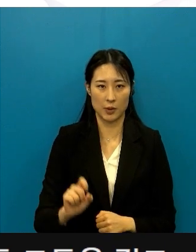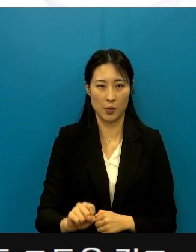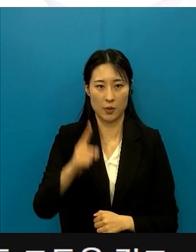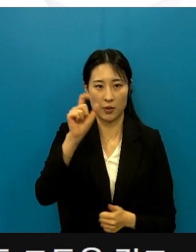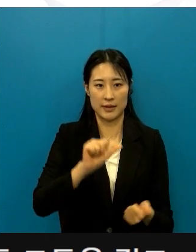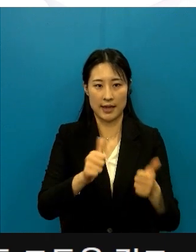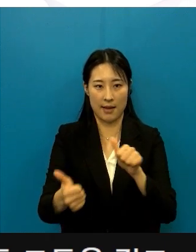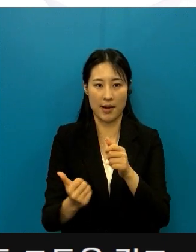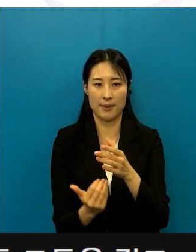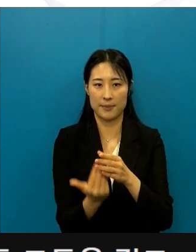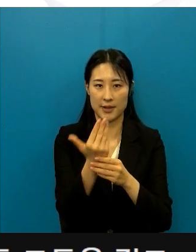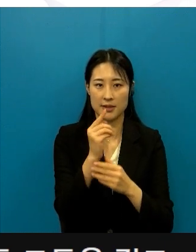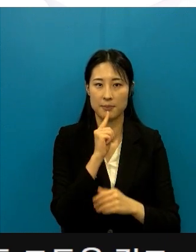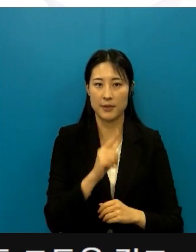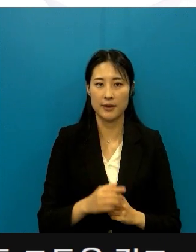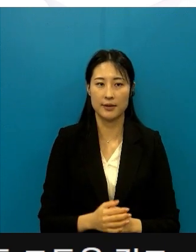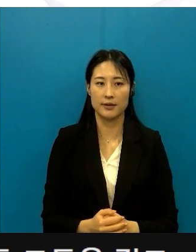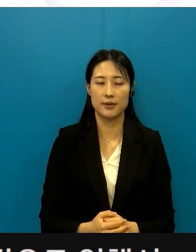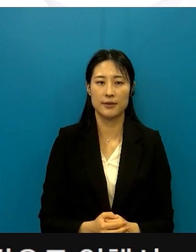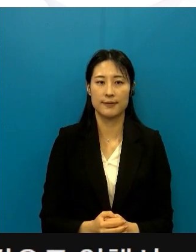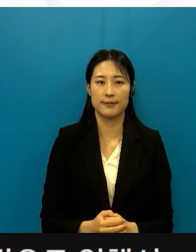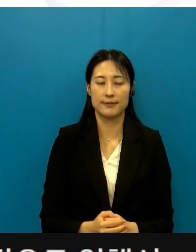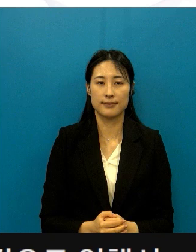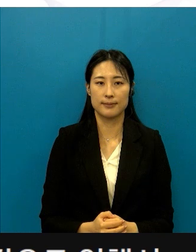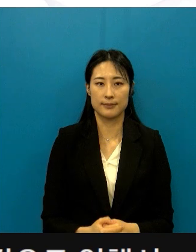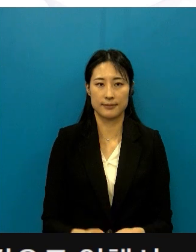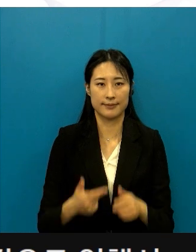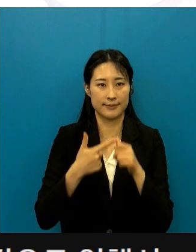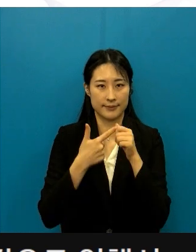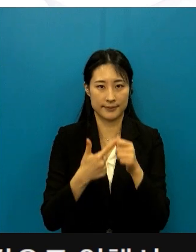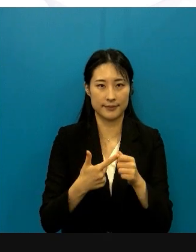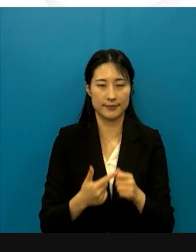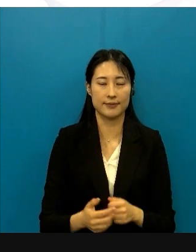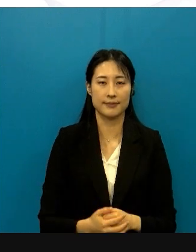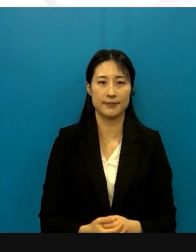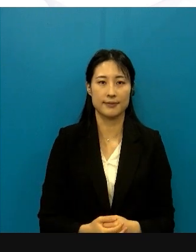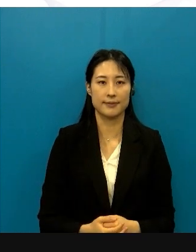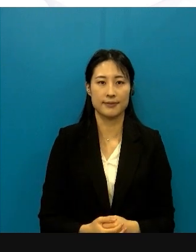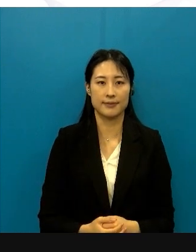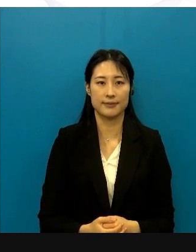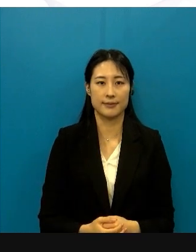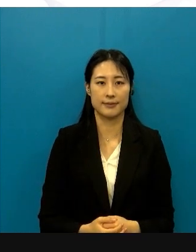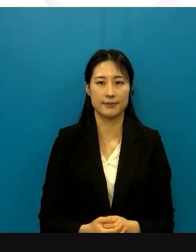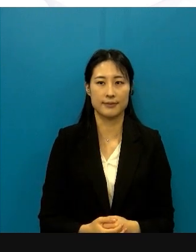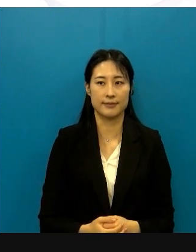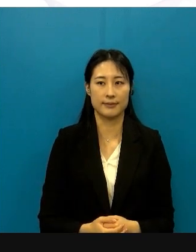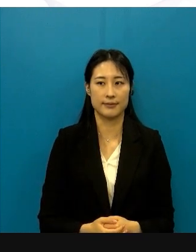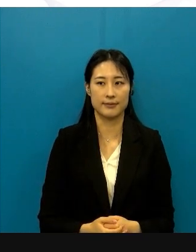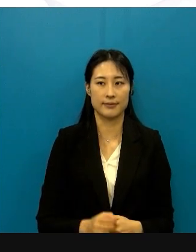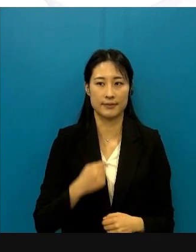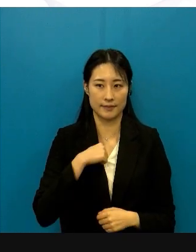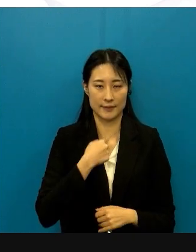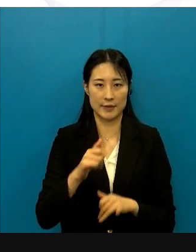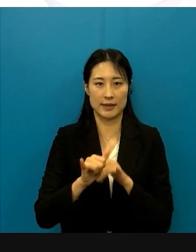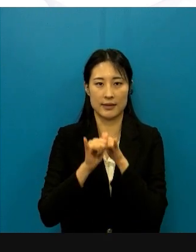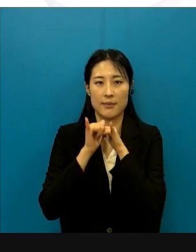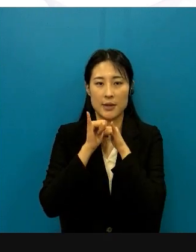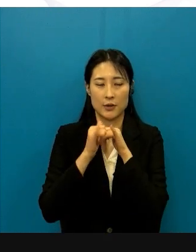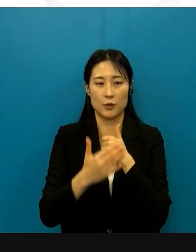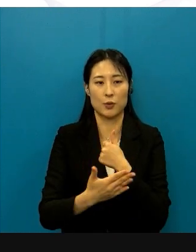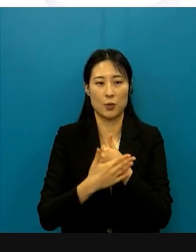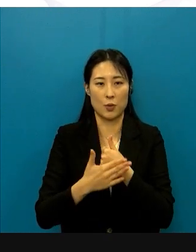The number 6 is voluntary assisted dying legislation aimed at reducing